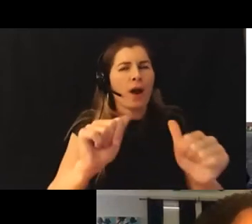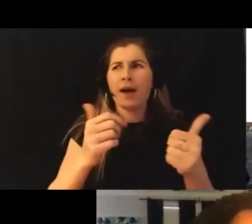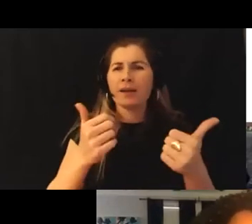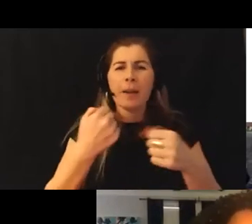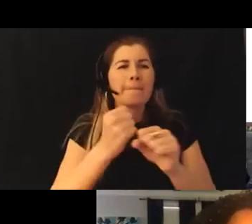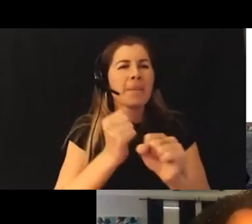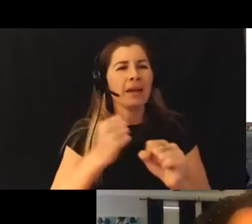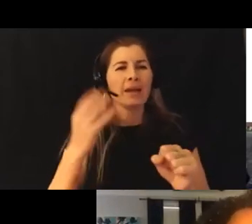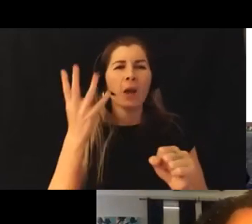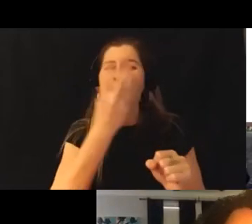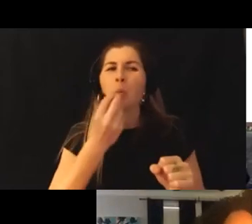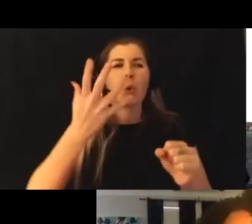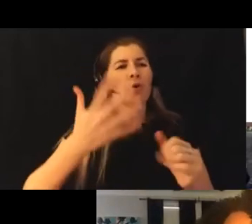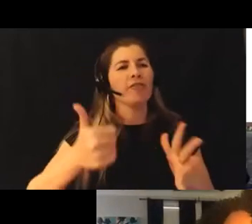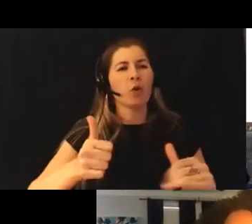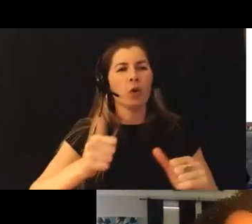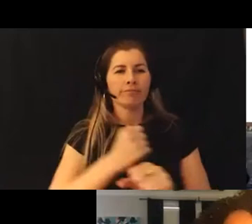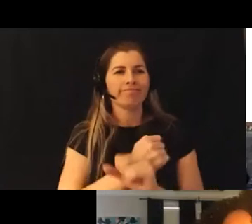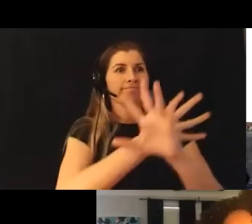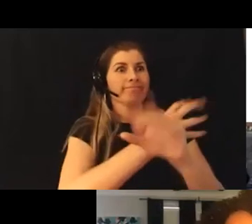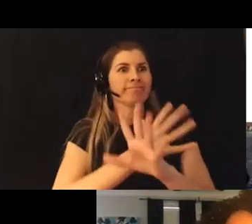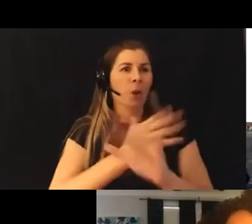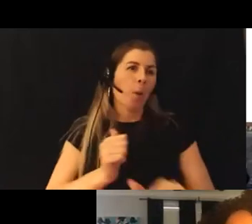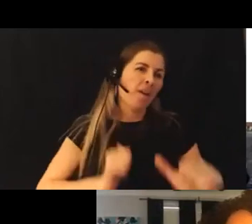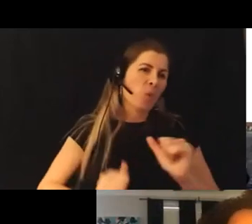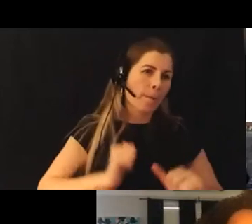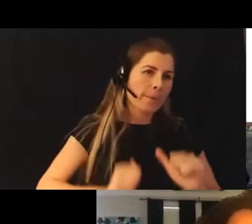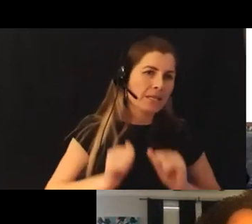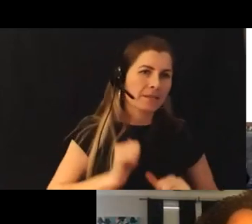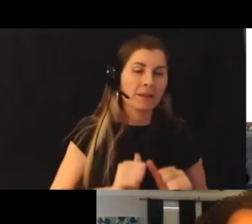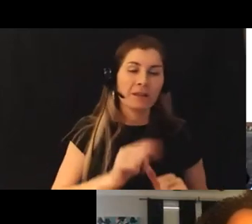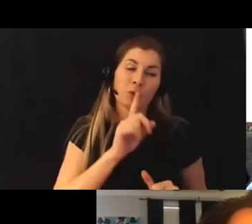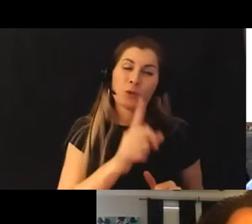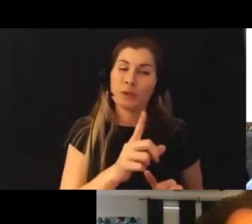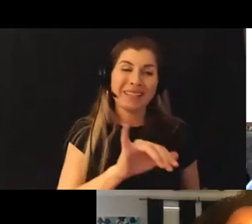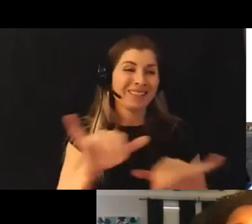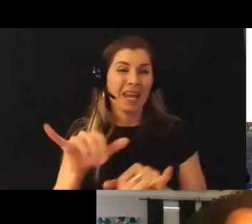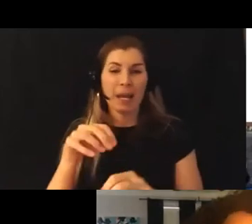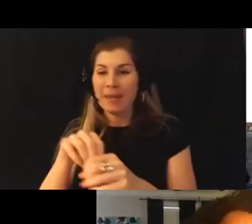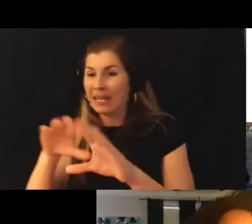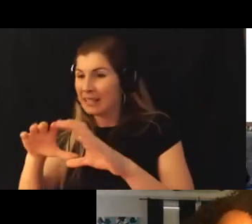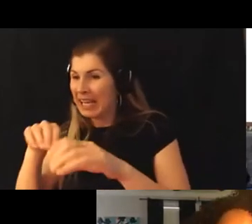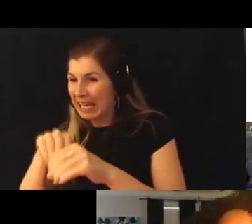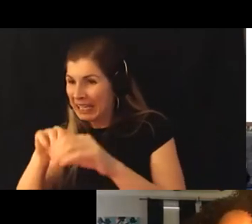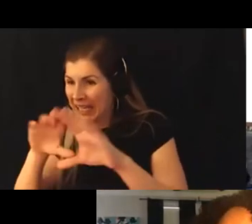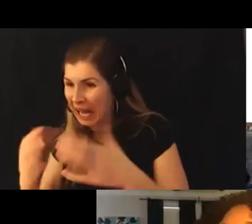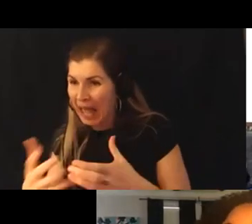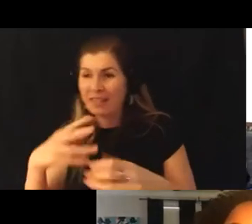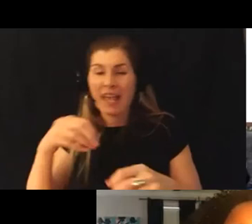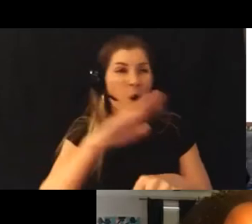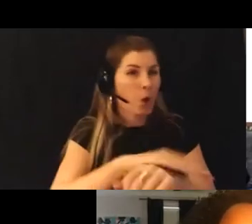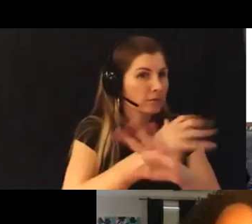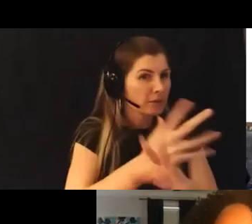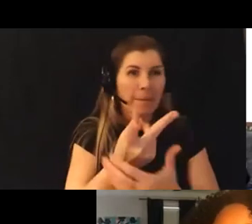virtual performances. And that's going to be happening for a while. Digital engagement, even in hybrid learning, is a priority, right? Even